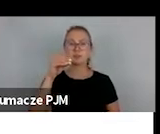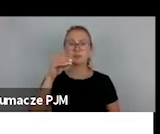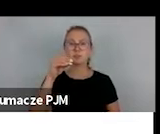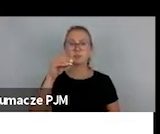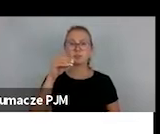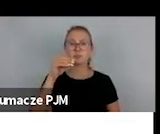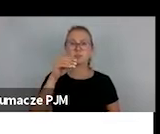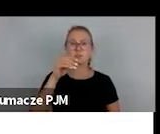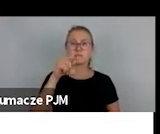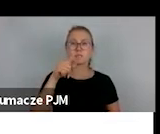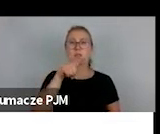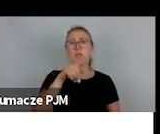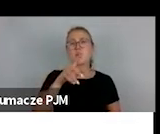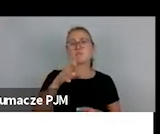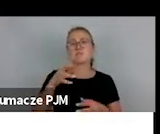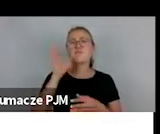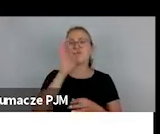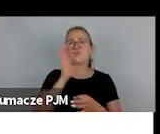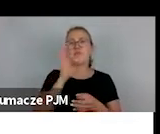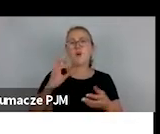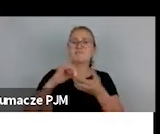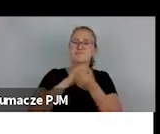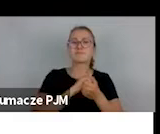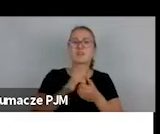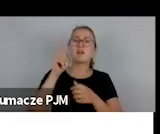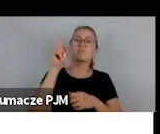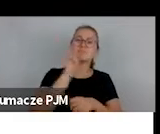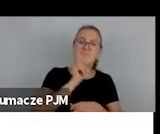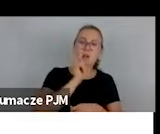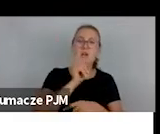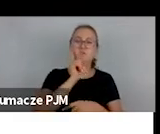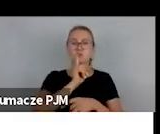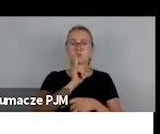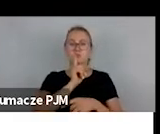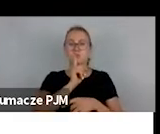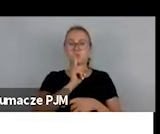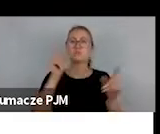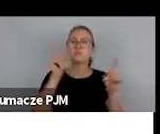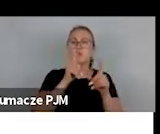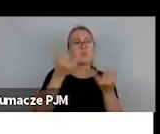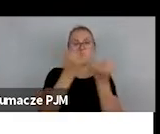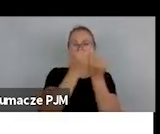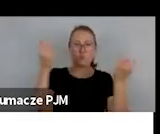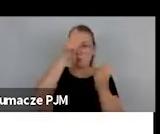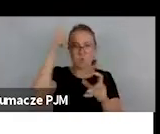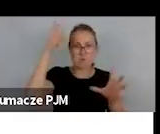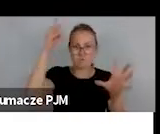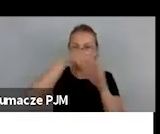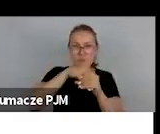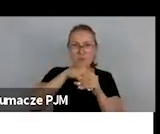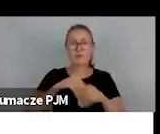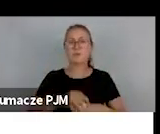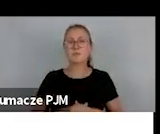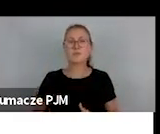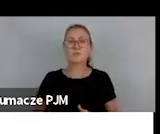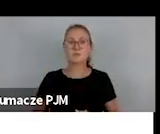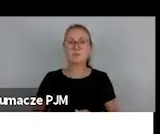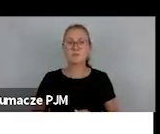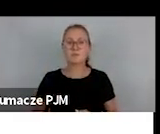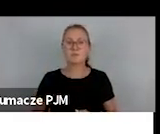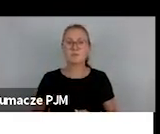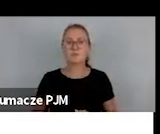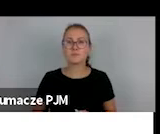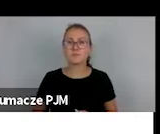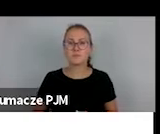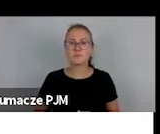other people. But the MenEngage Alliance really has taken off in ways that none of us could have imagined. It's now